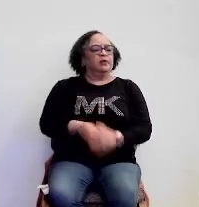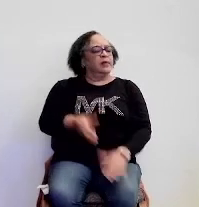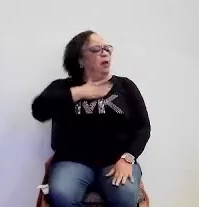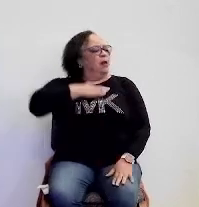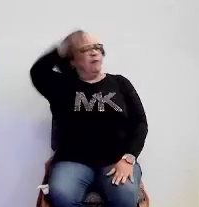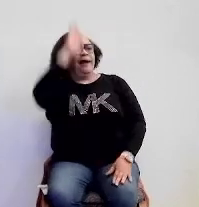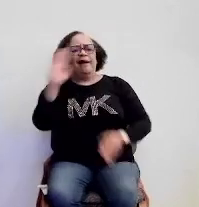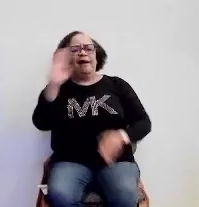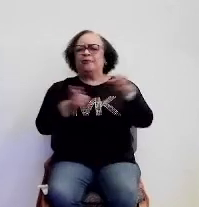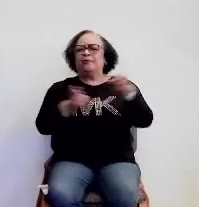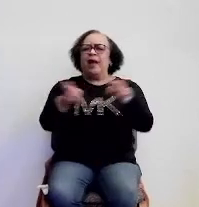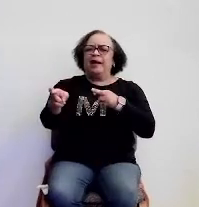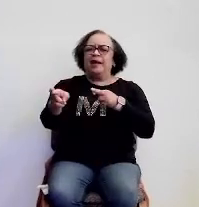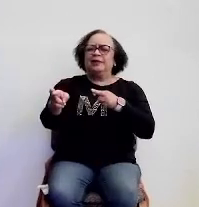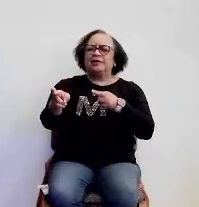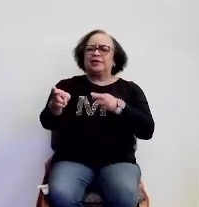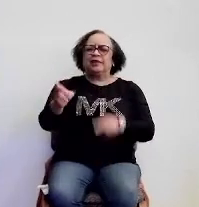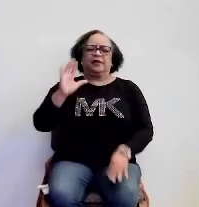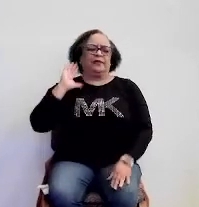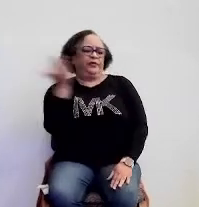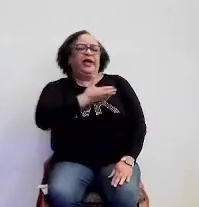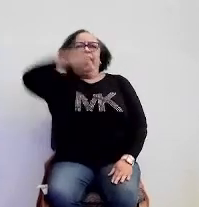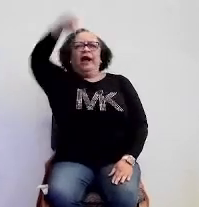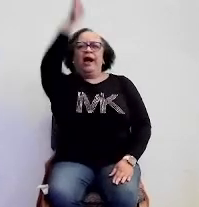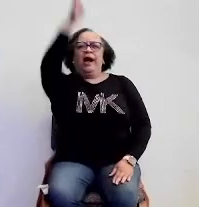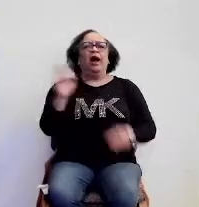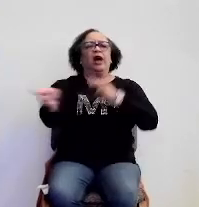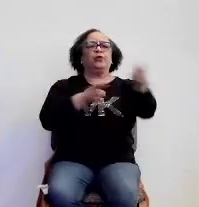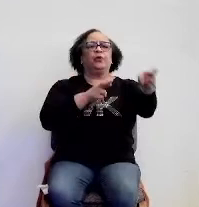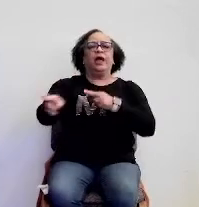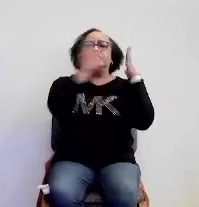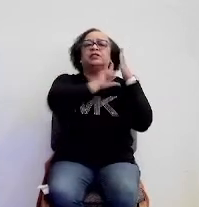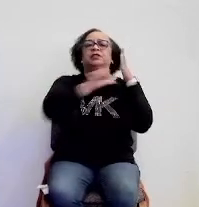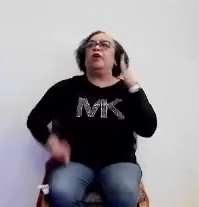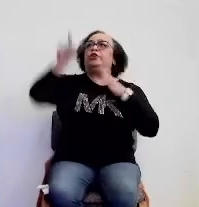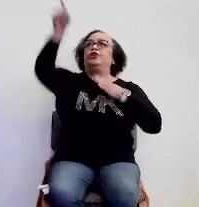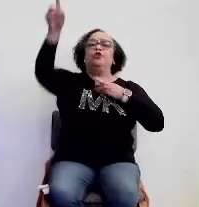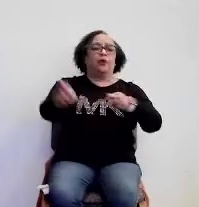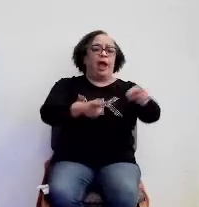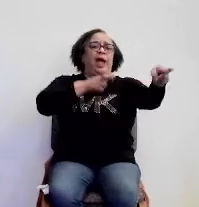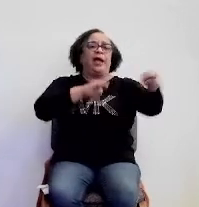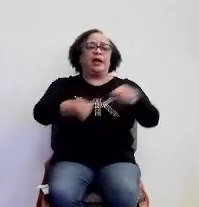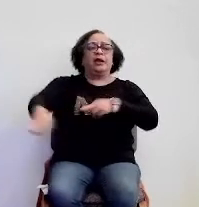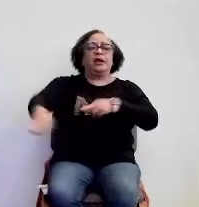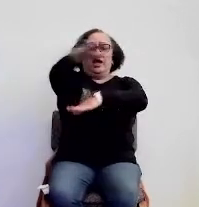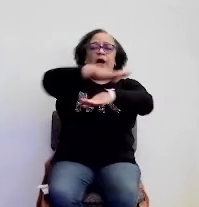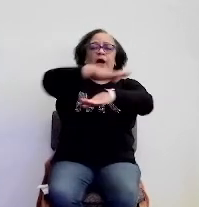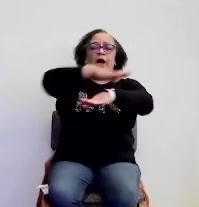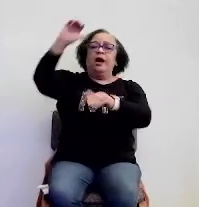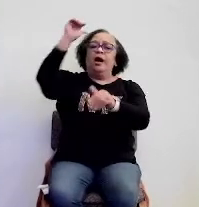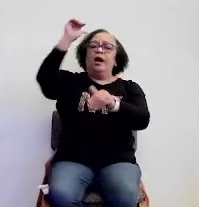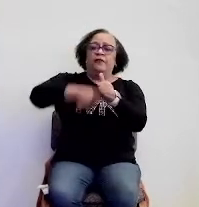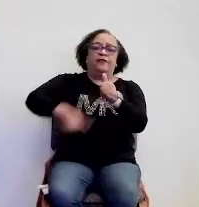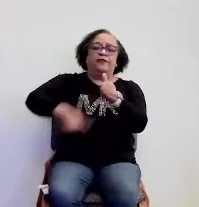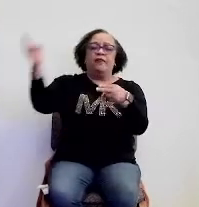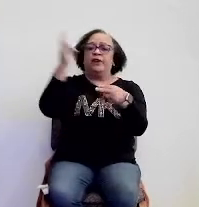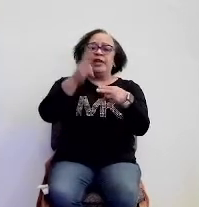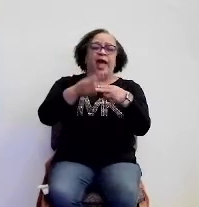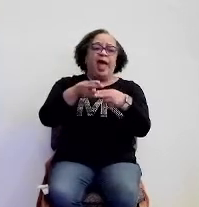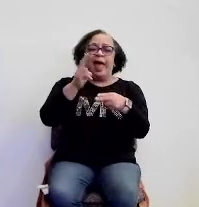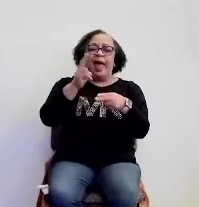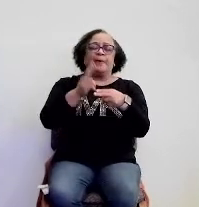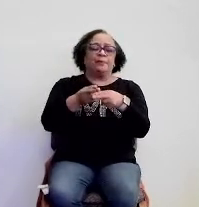Hey, my God reigns. My God reigns. Our God reigns. Our God reigns. Lord, you reign